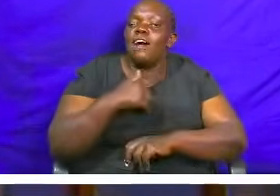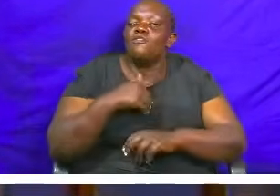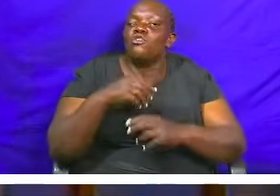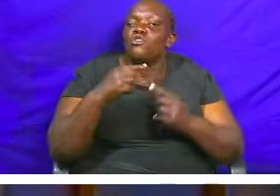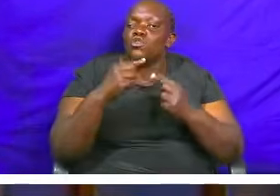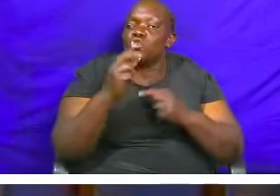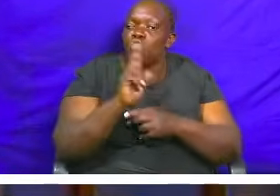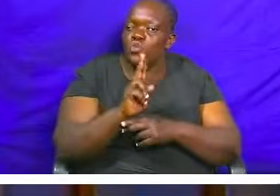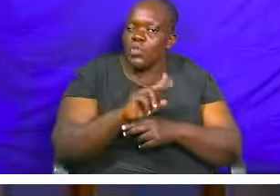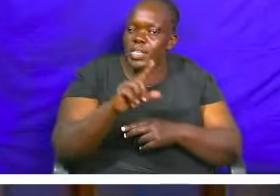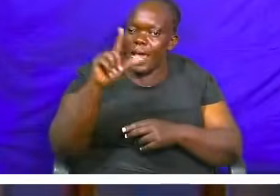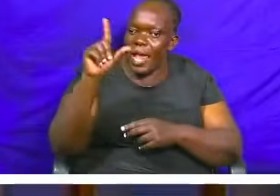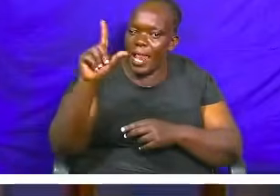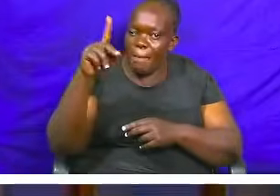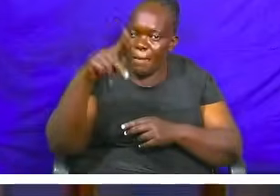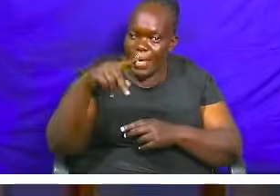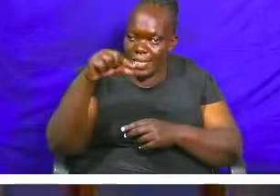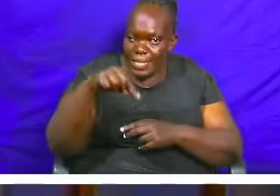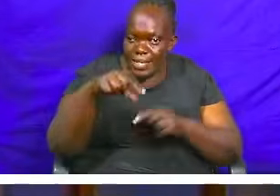LPG. Okay. Then